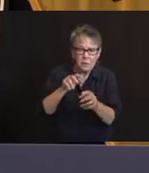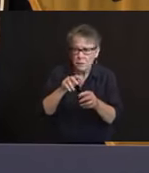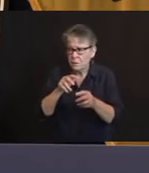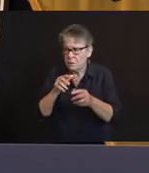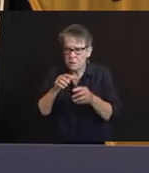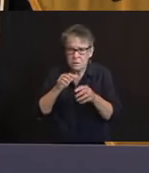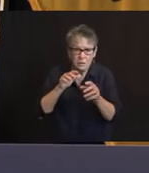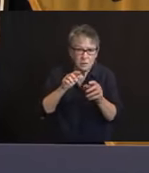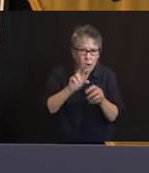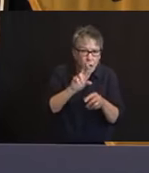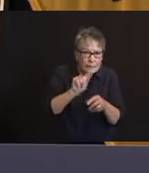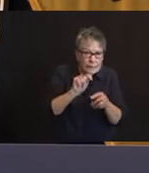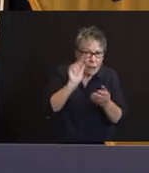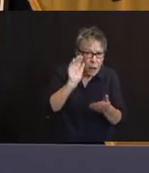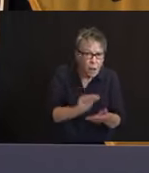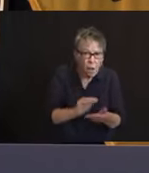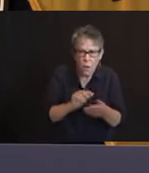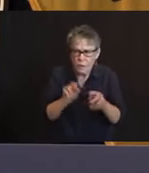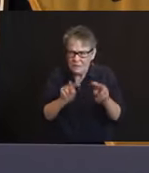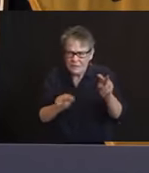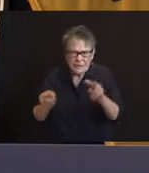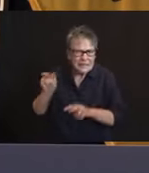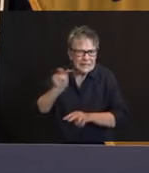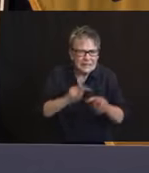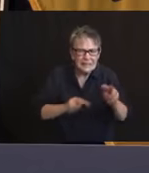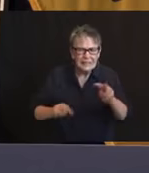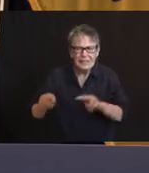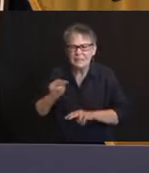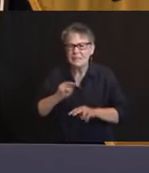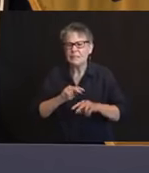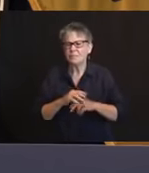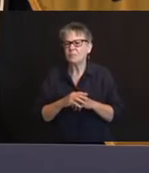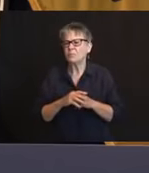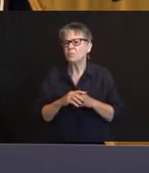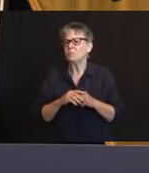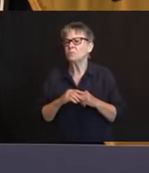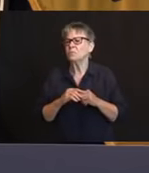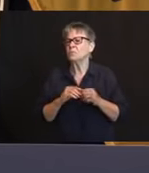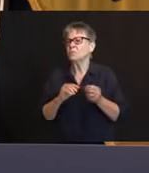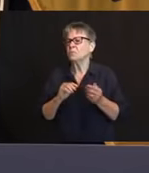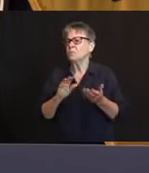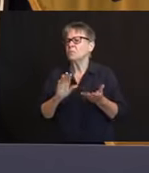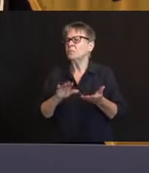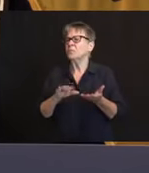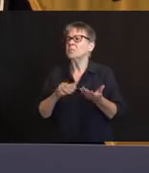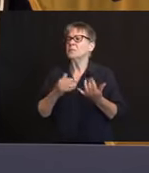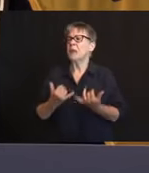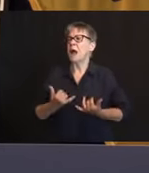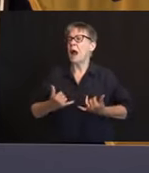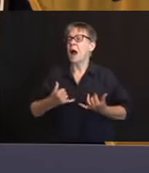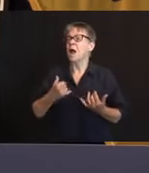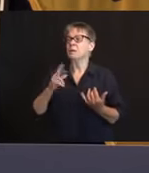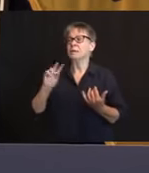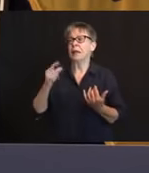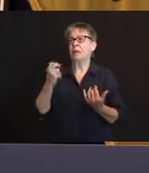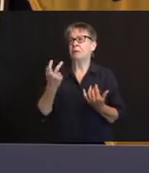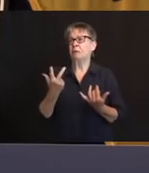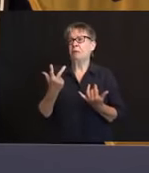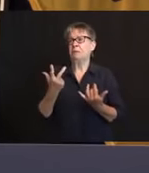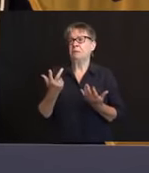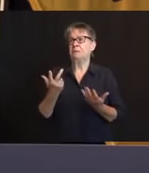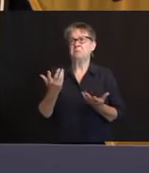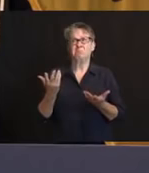weeks and not months. I hope we'll be giving some more guidance on some steps even as much as later this week.